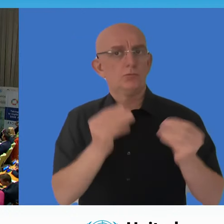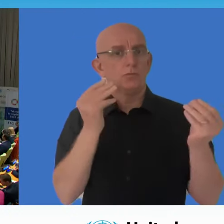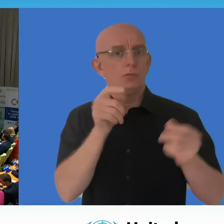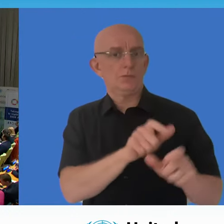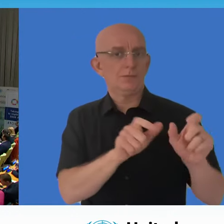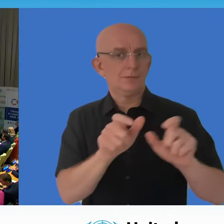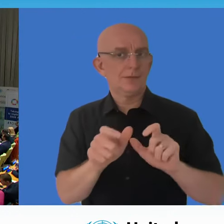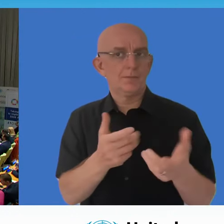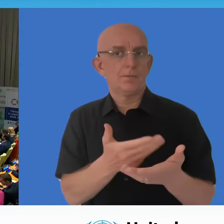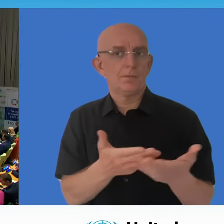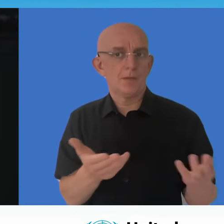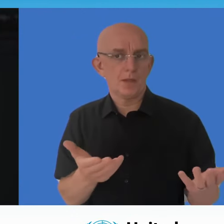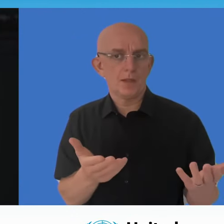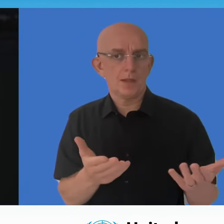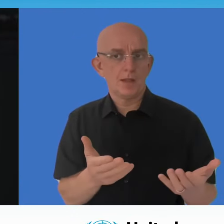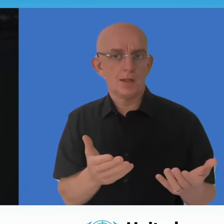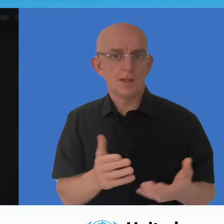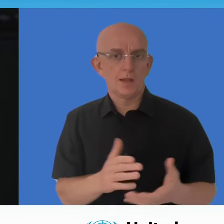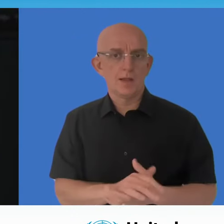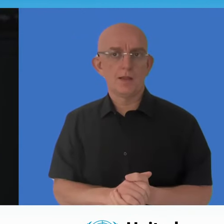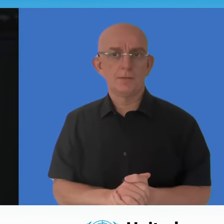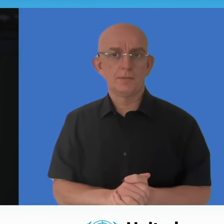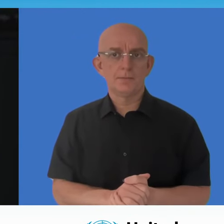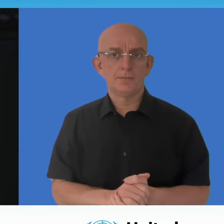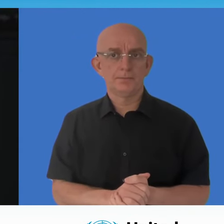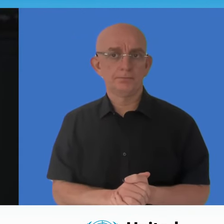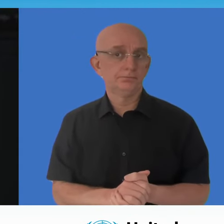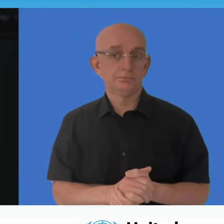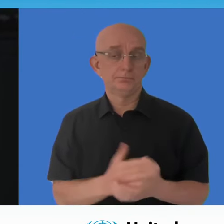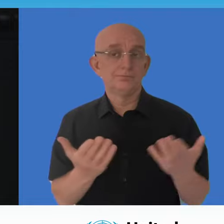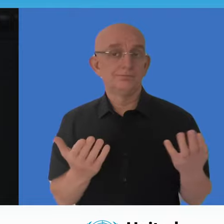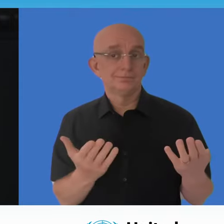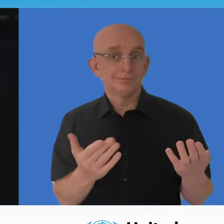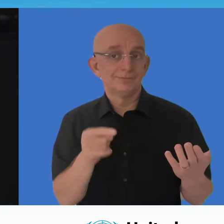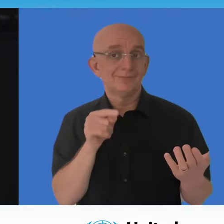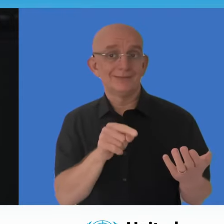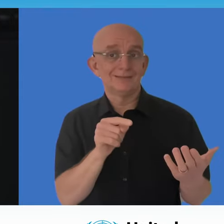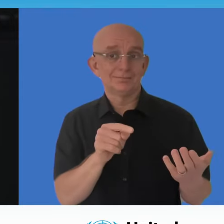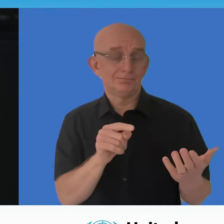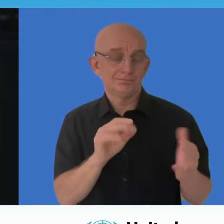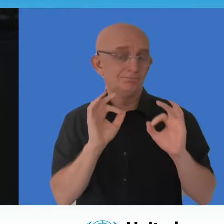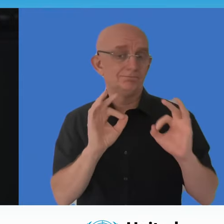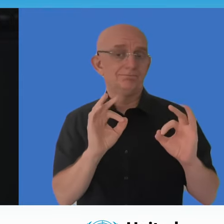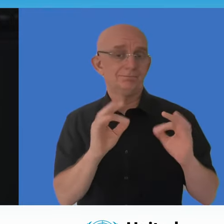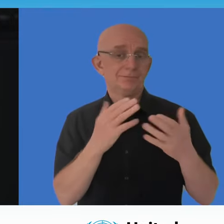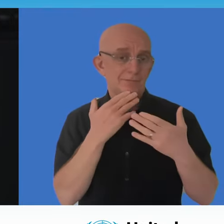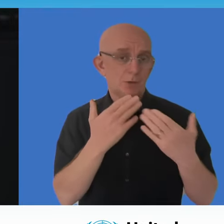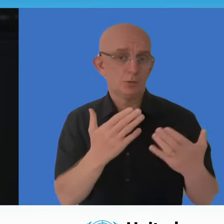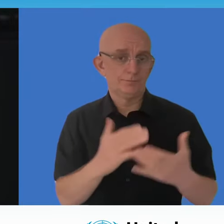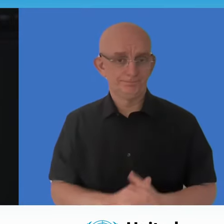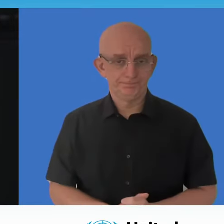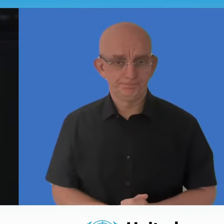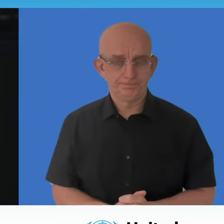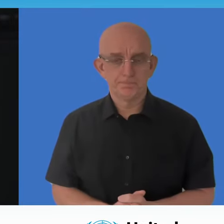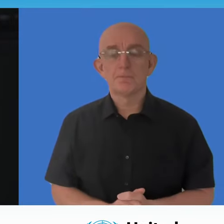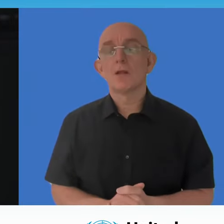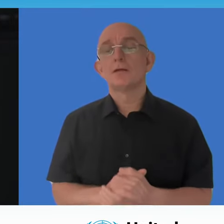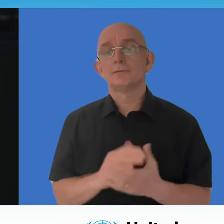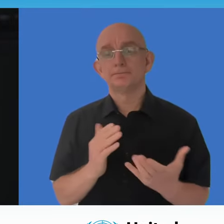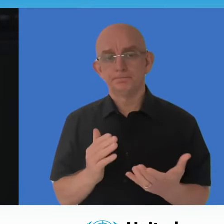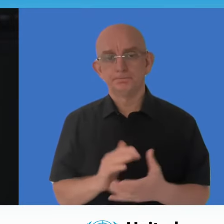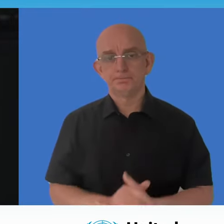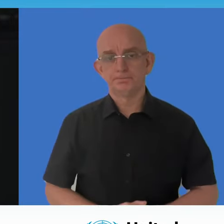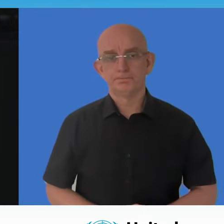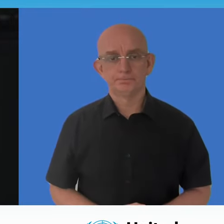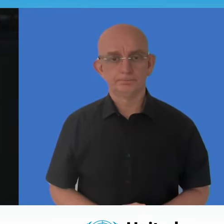Thank you so much, Her Excellency. And thank you all so much for delivering your statements. Your remarks allows us to better